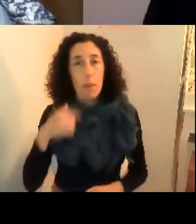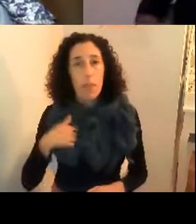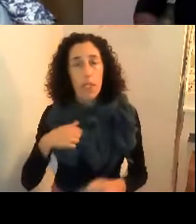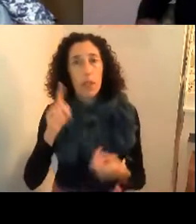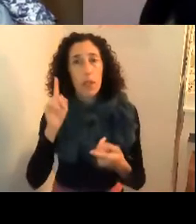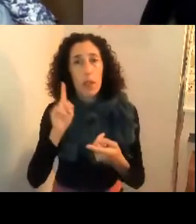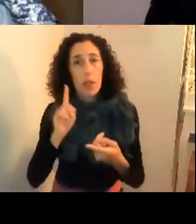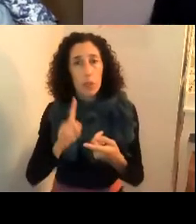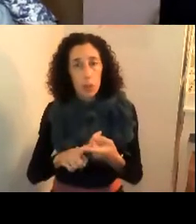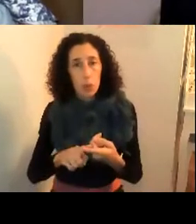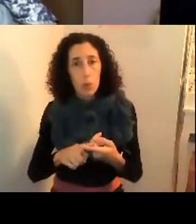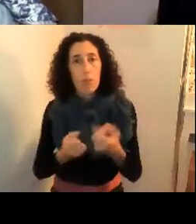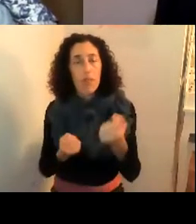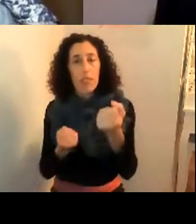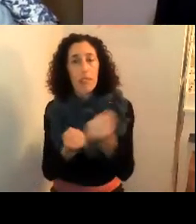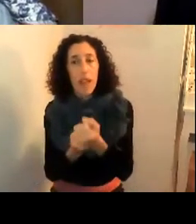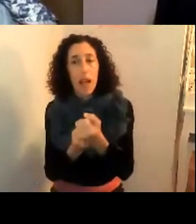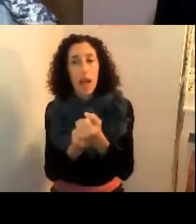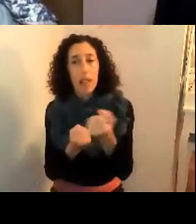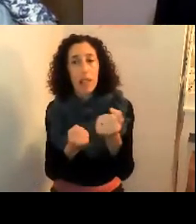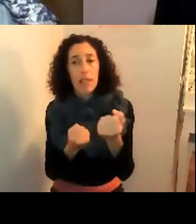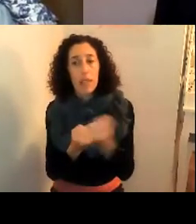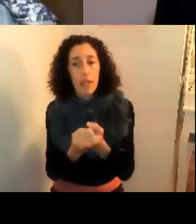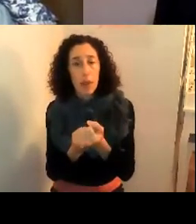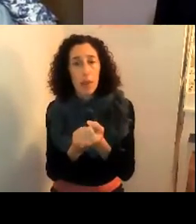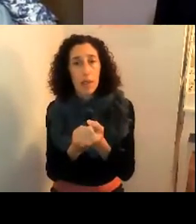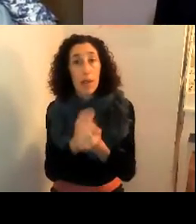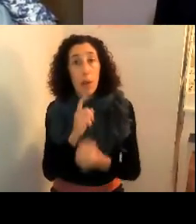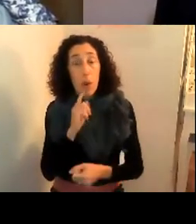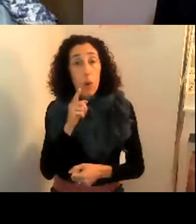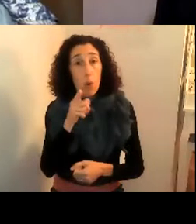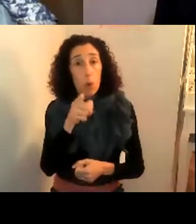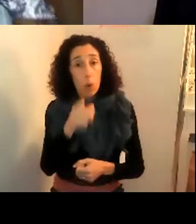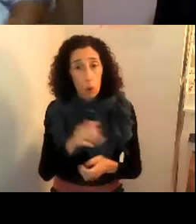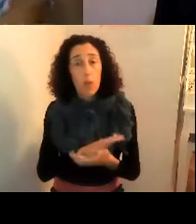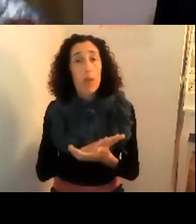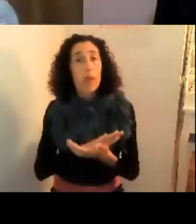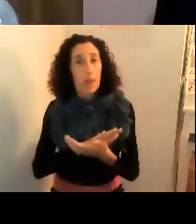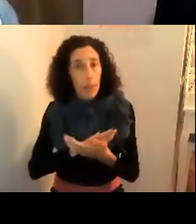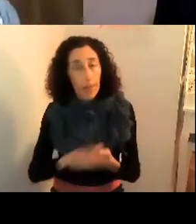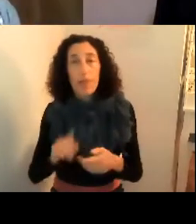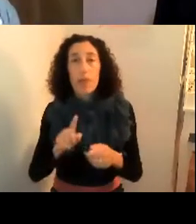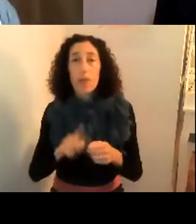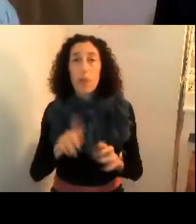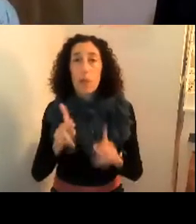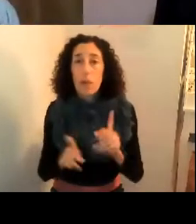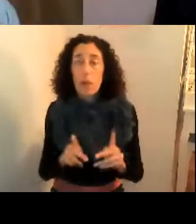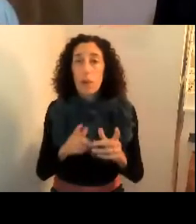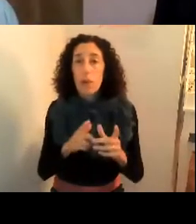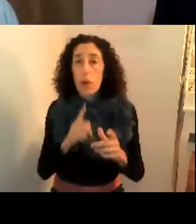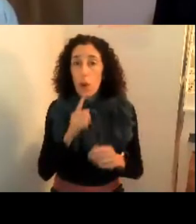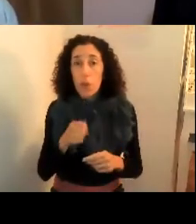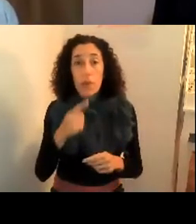you being nice to people? Like, are you saying how are you in your emails, in